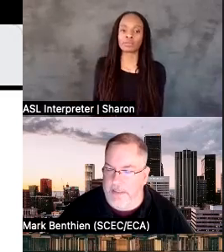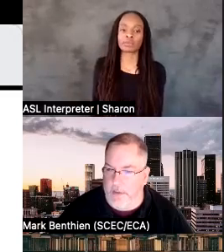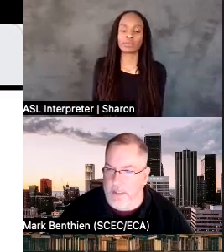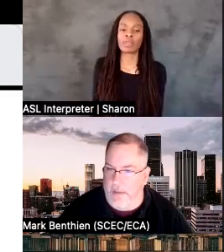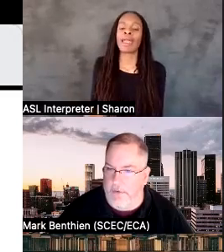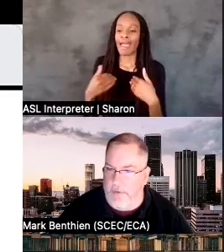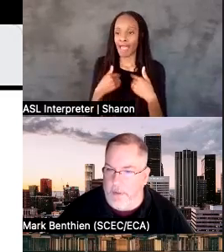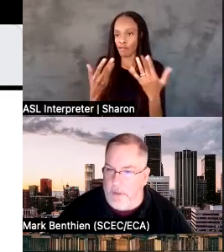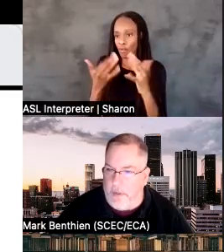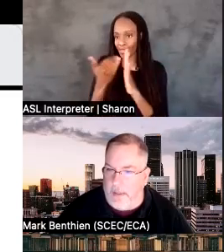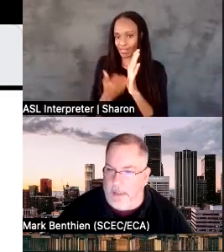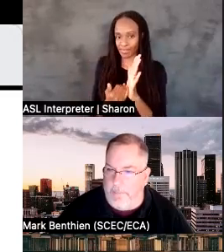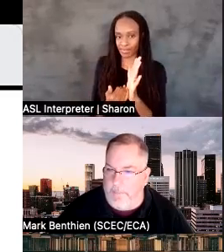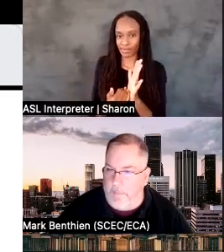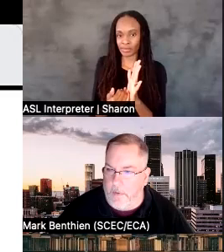wait list, so